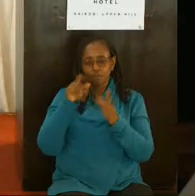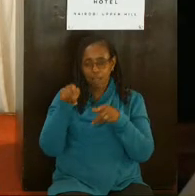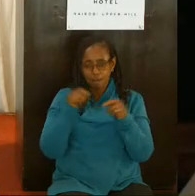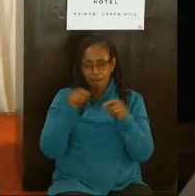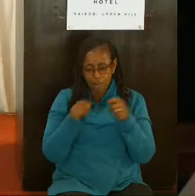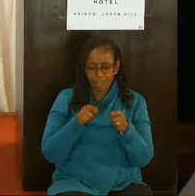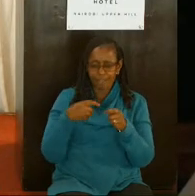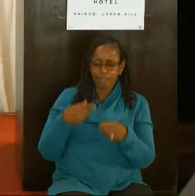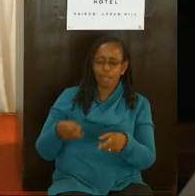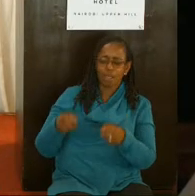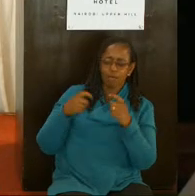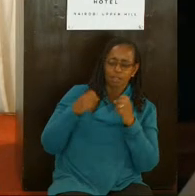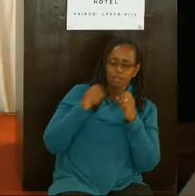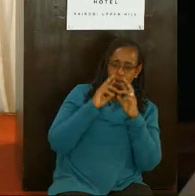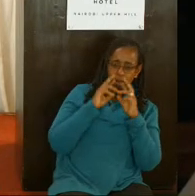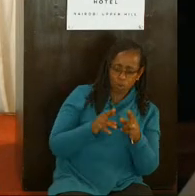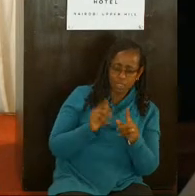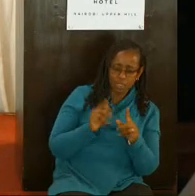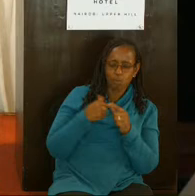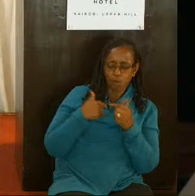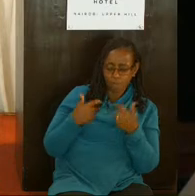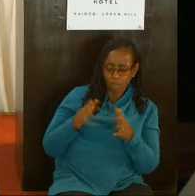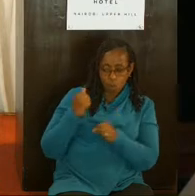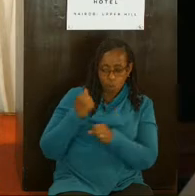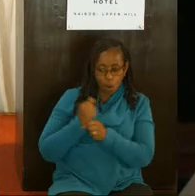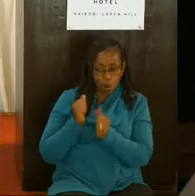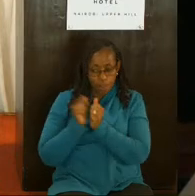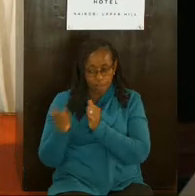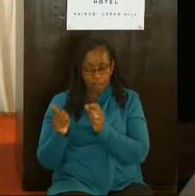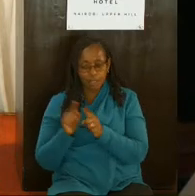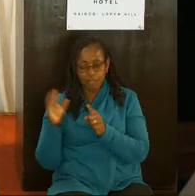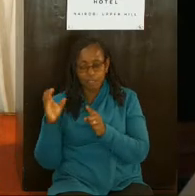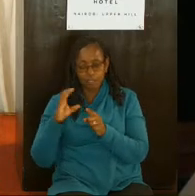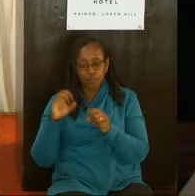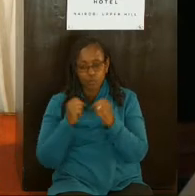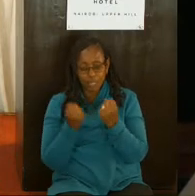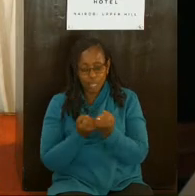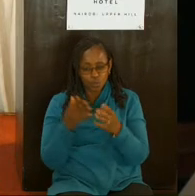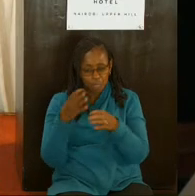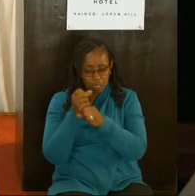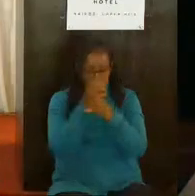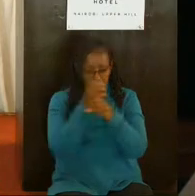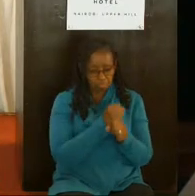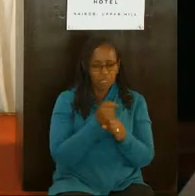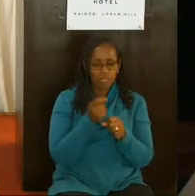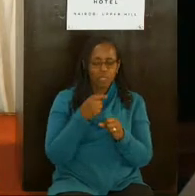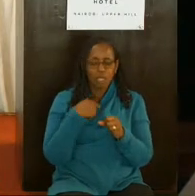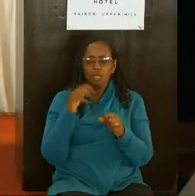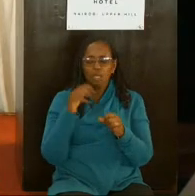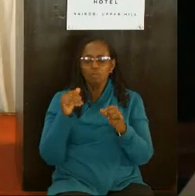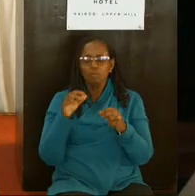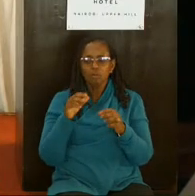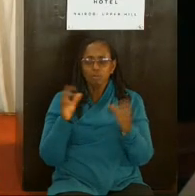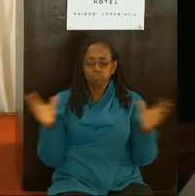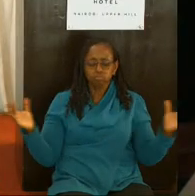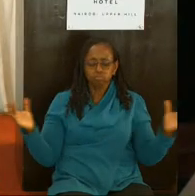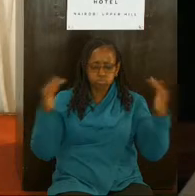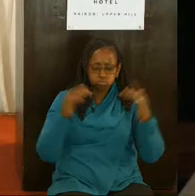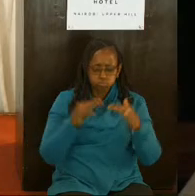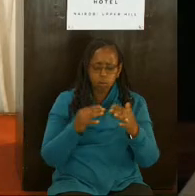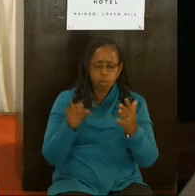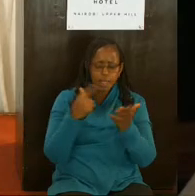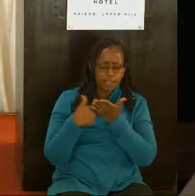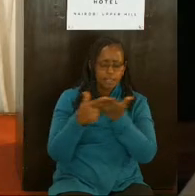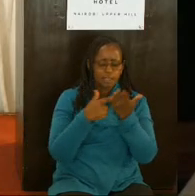reports we've also had opportunity to work with them as civil society organizations they've brought us together to look at this issue and just